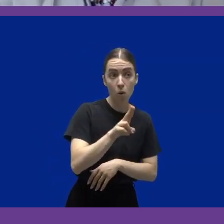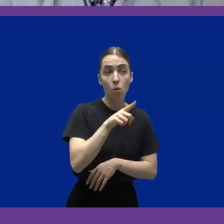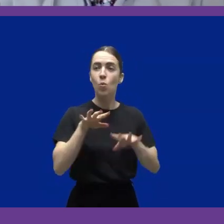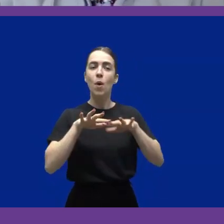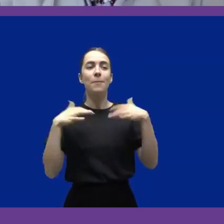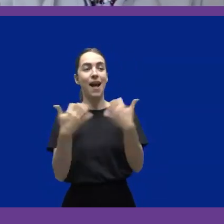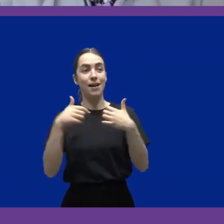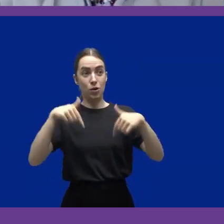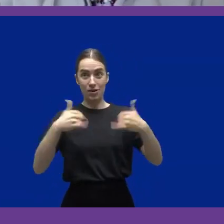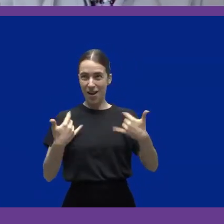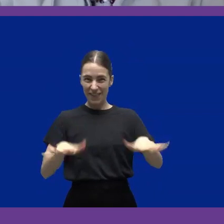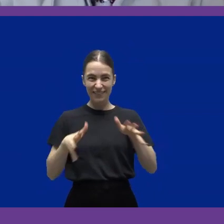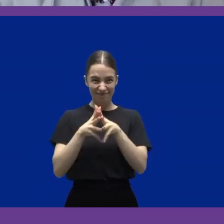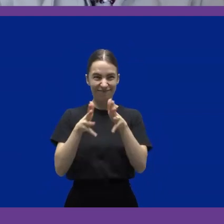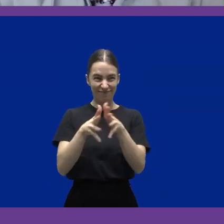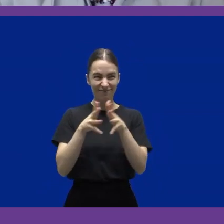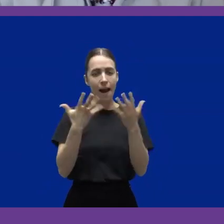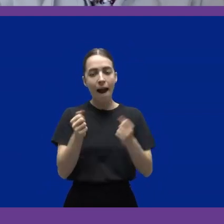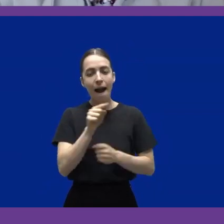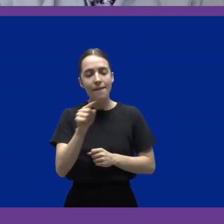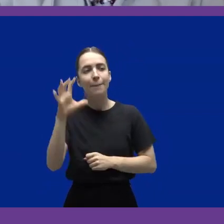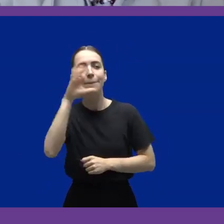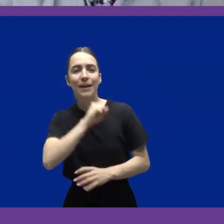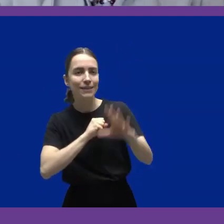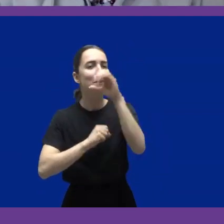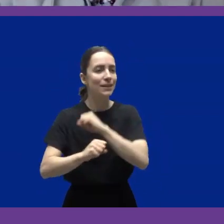possible common solutions. Next.